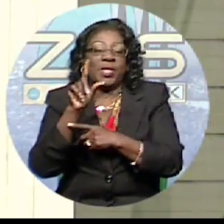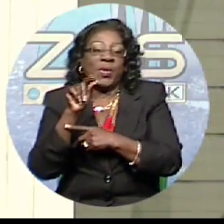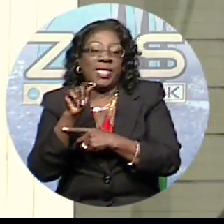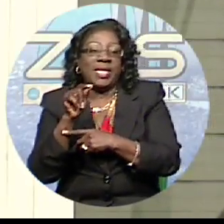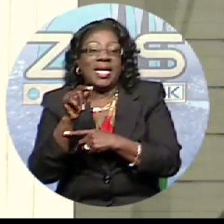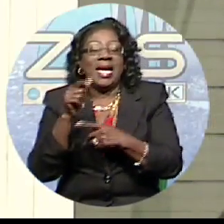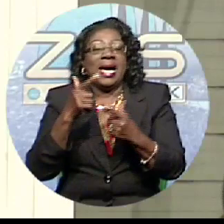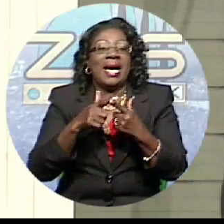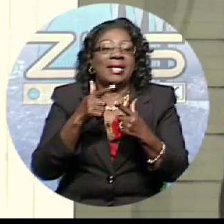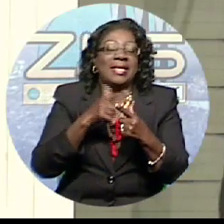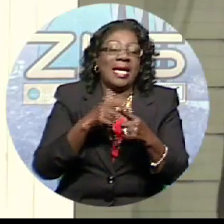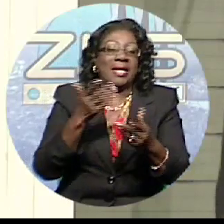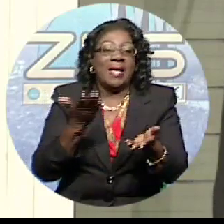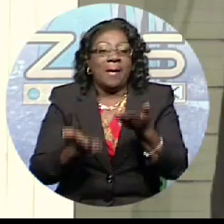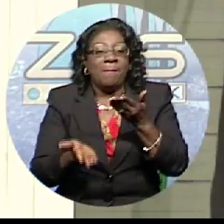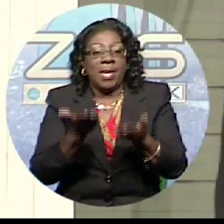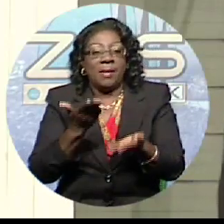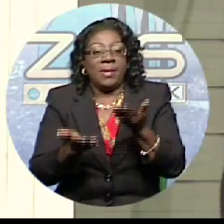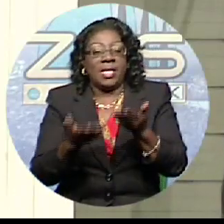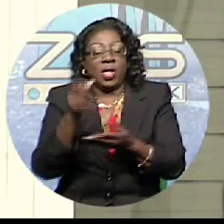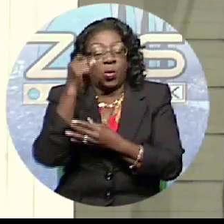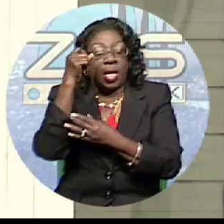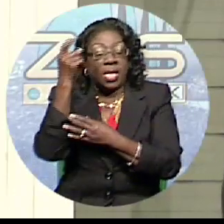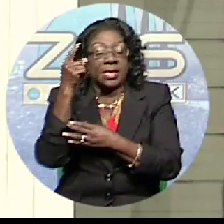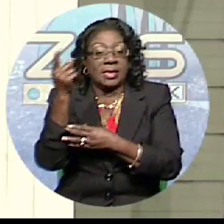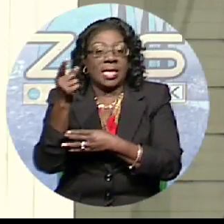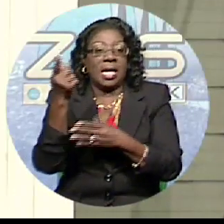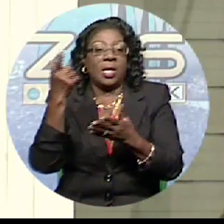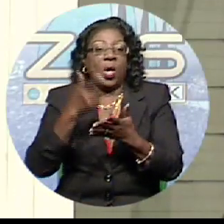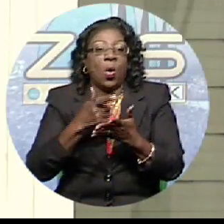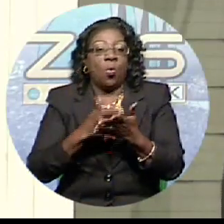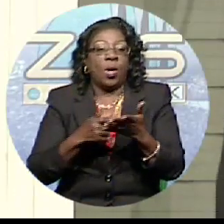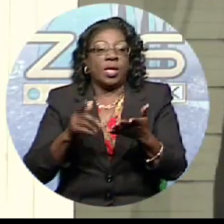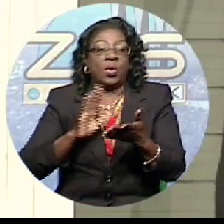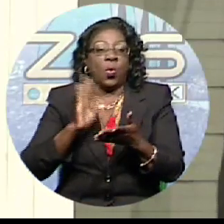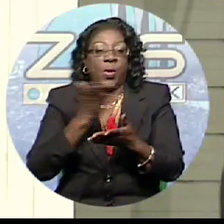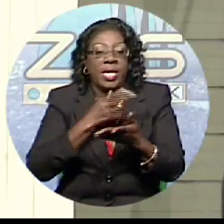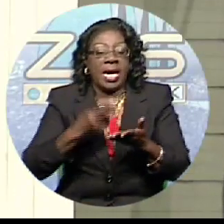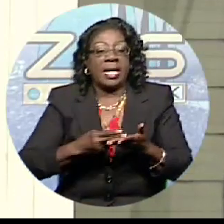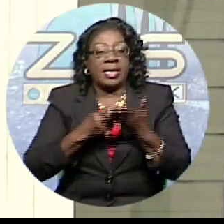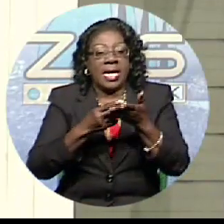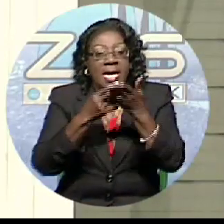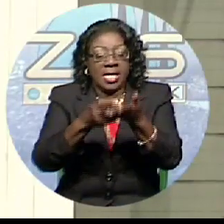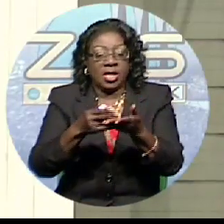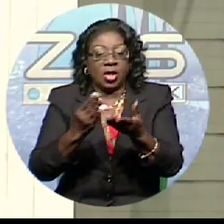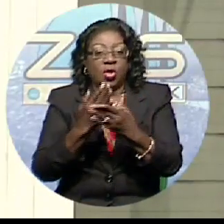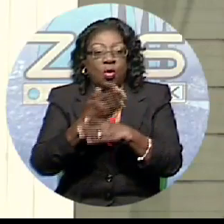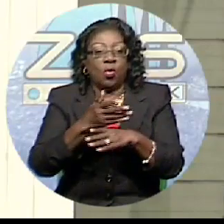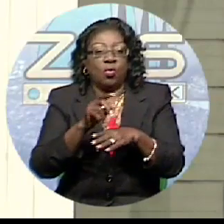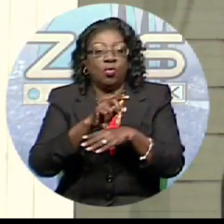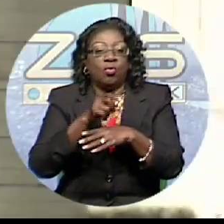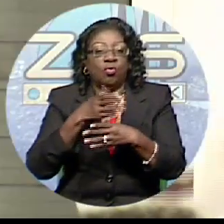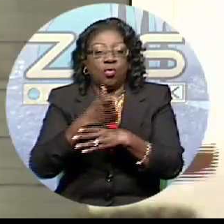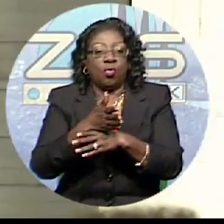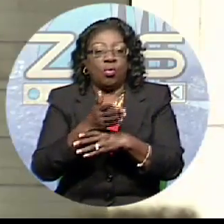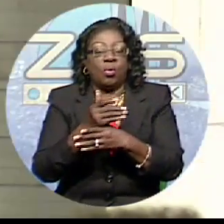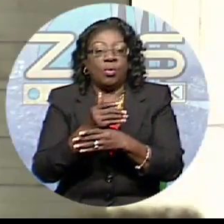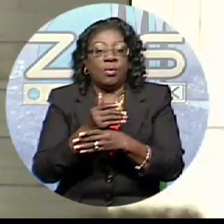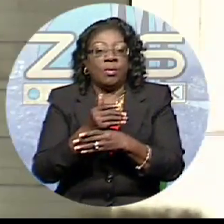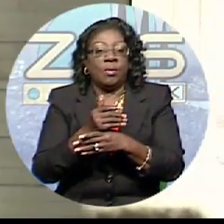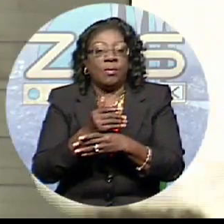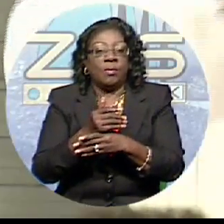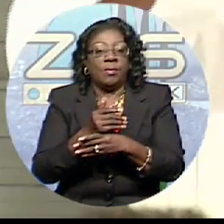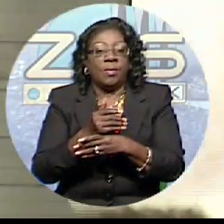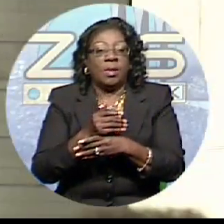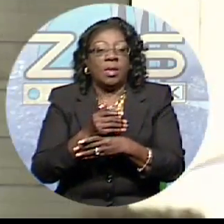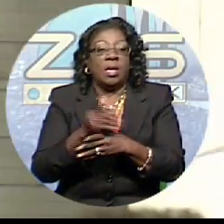And maybe then, you would grab an understanding as to what we go through or had to go through.